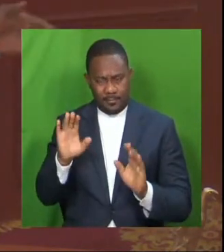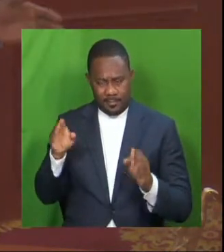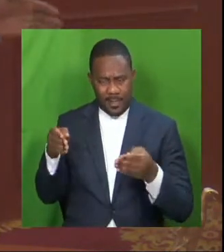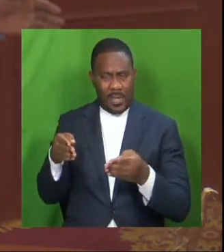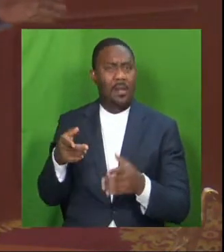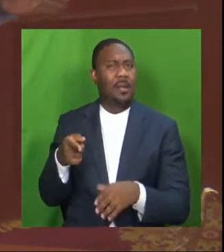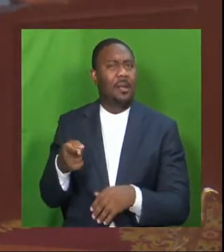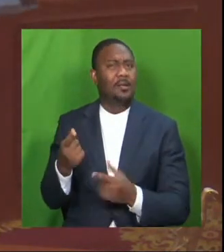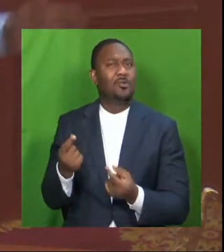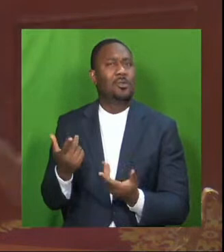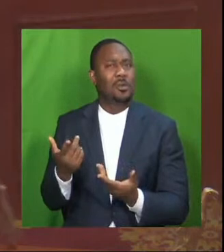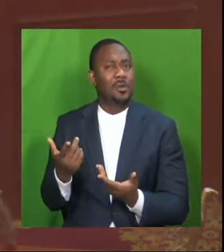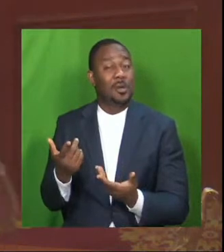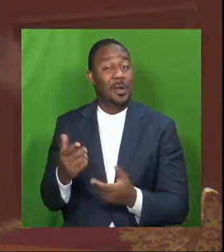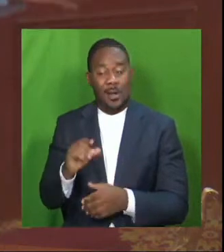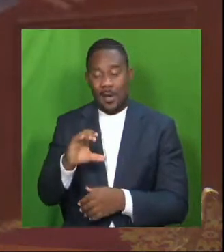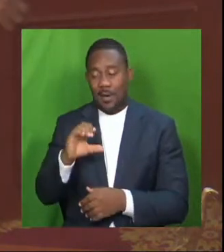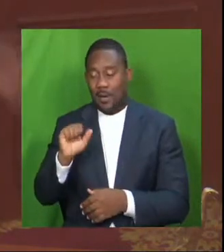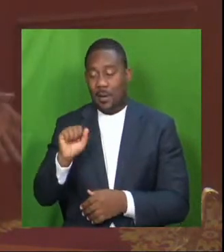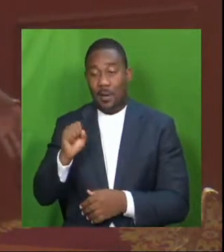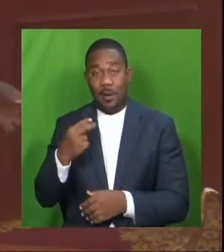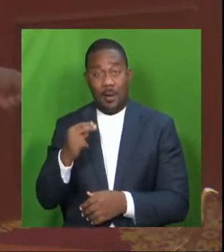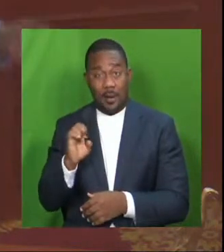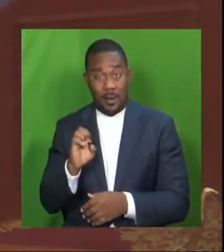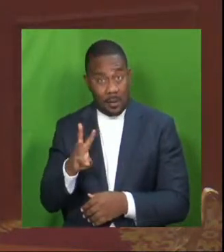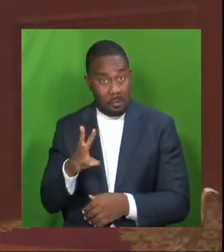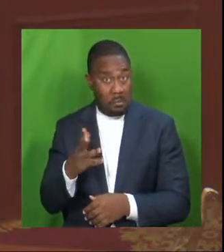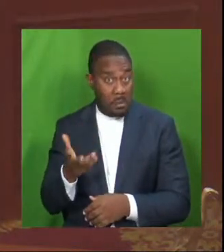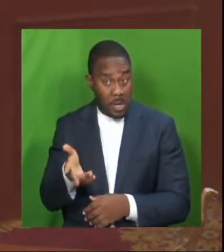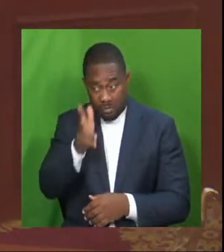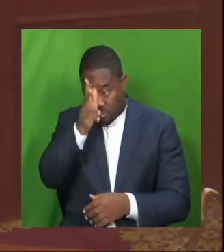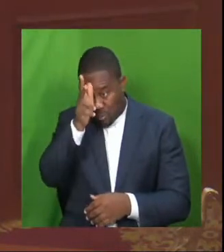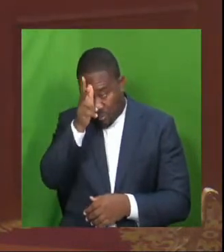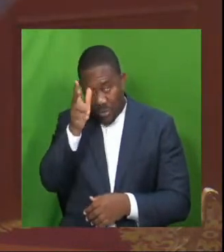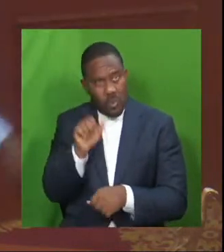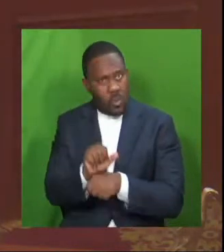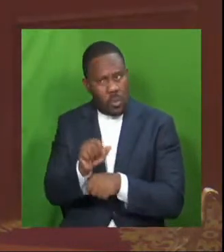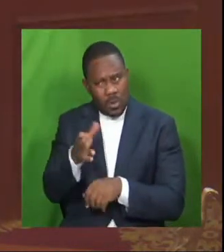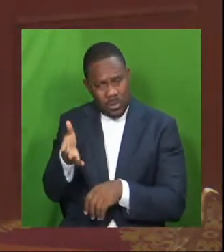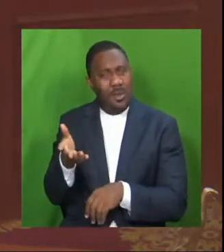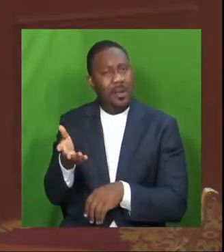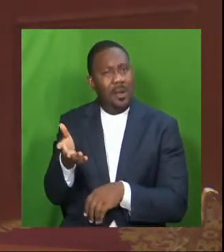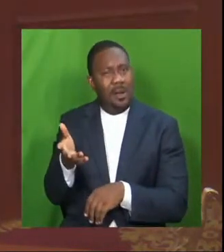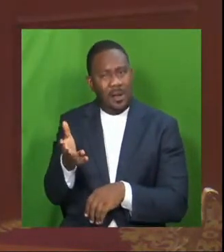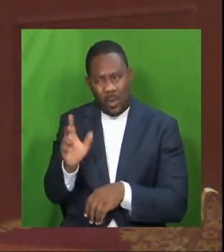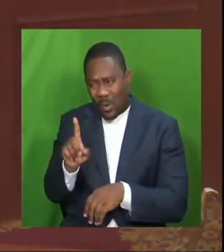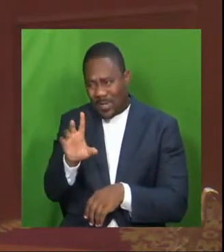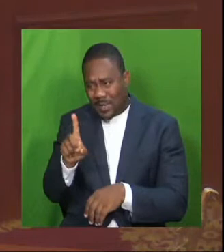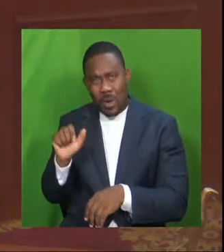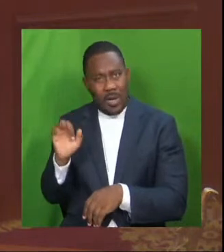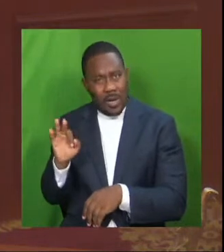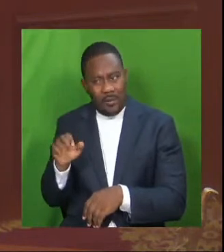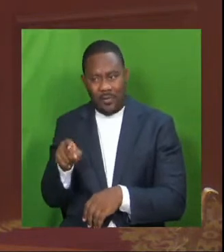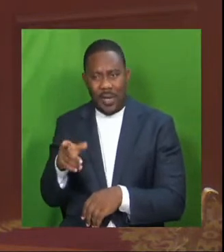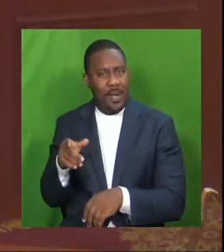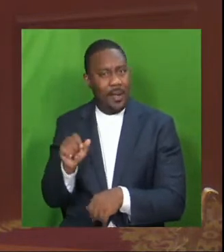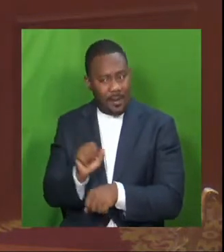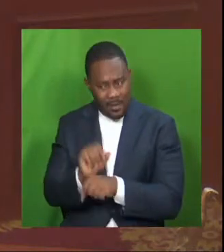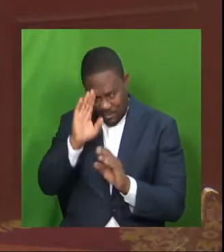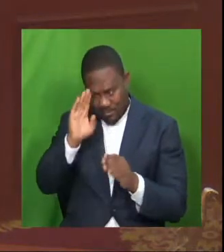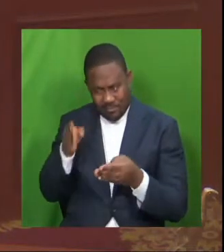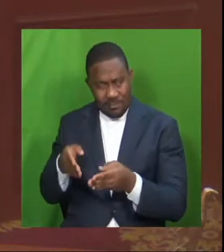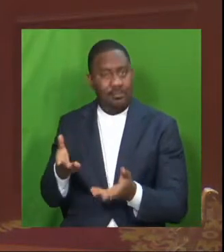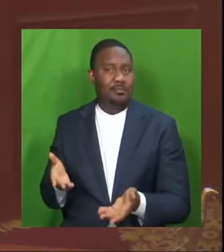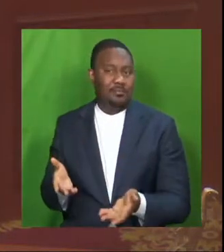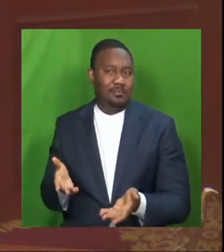support people to do cashew and poultry farming as their 1D, 1F. Mr. Speaker, so